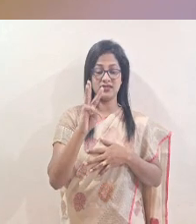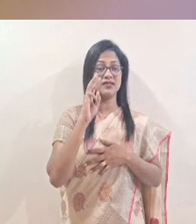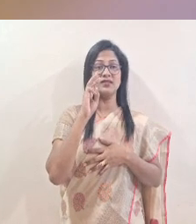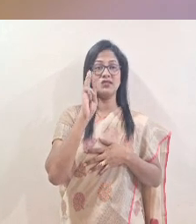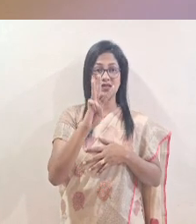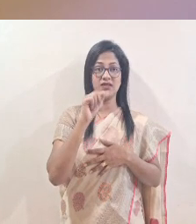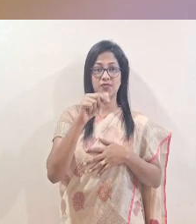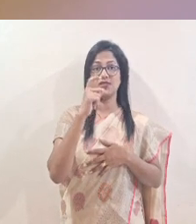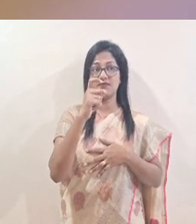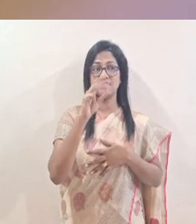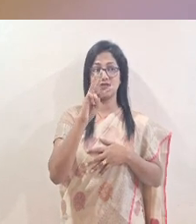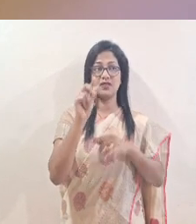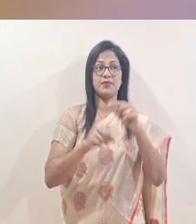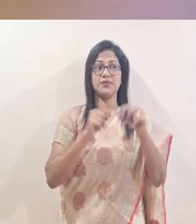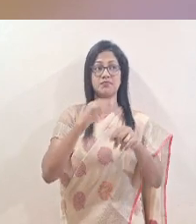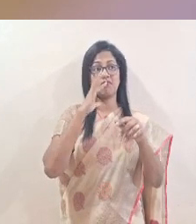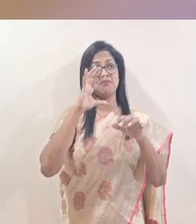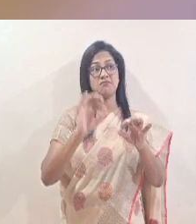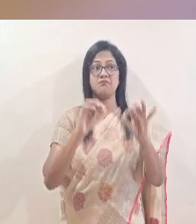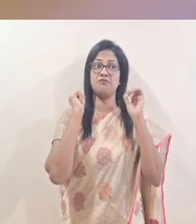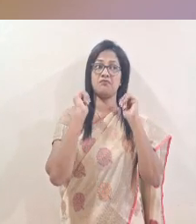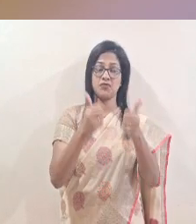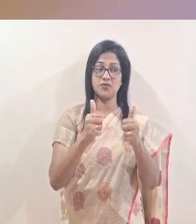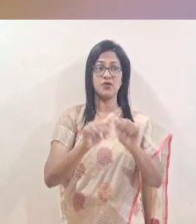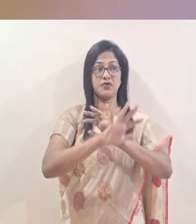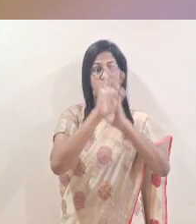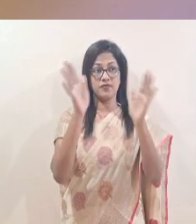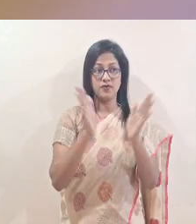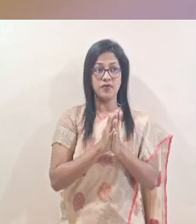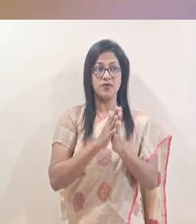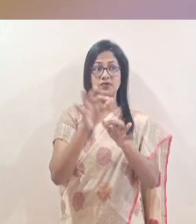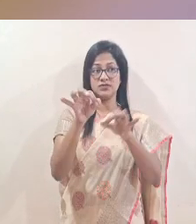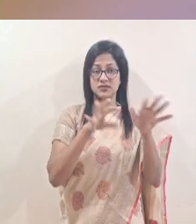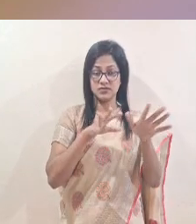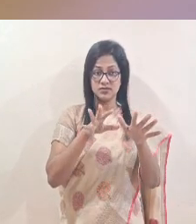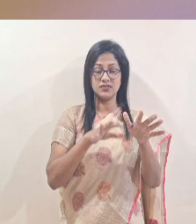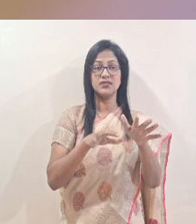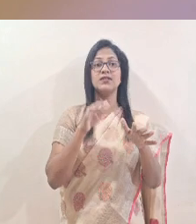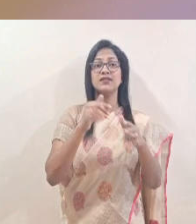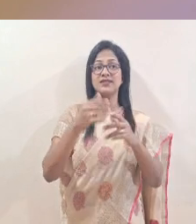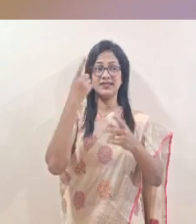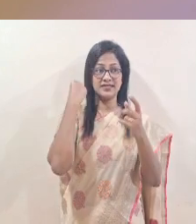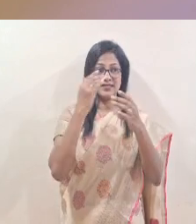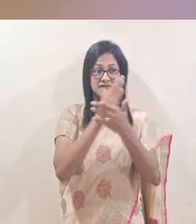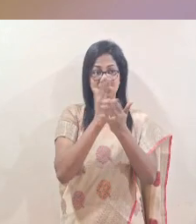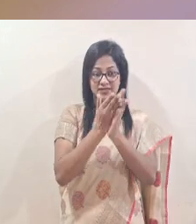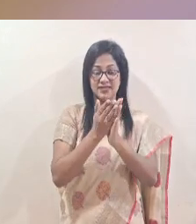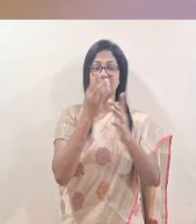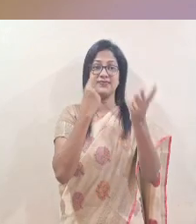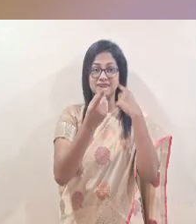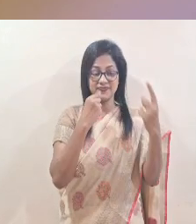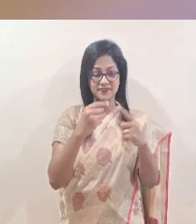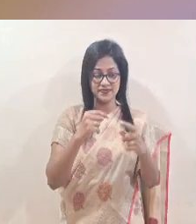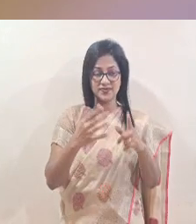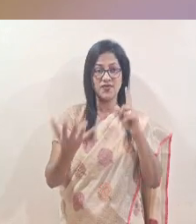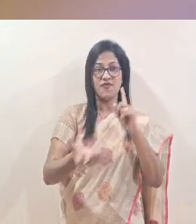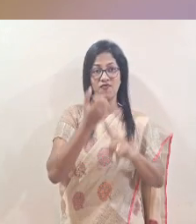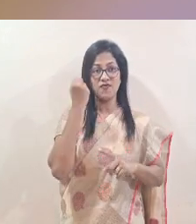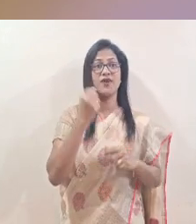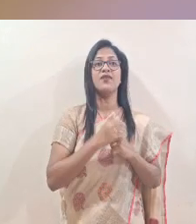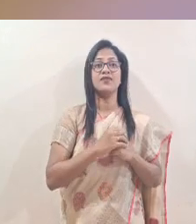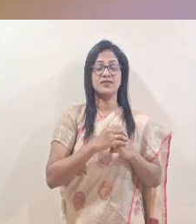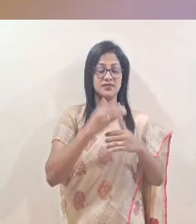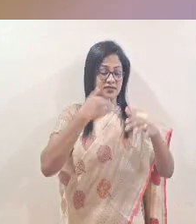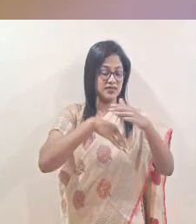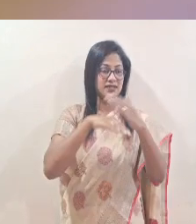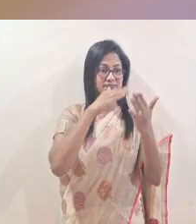96.73%, which is really good. So for the whole city, before going to the grid analysis, I have checked for whole city what